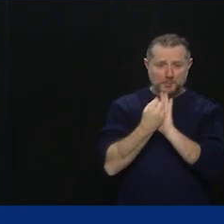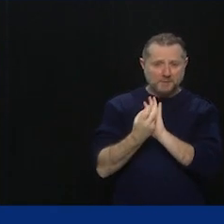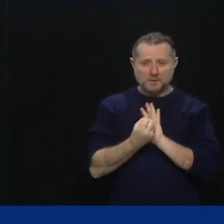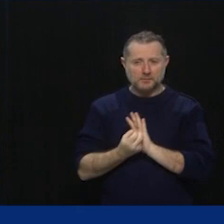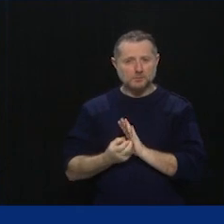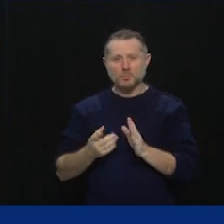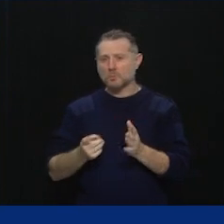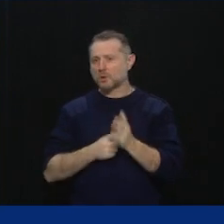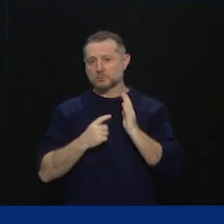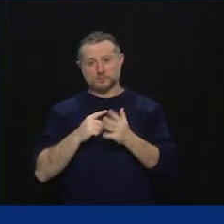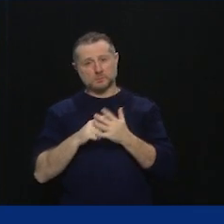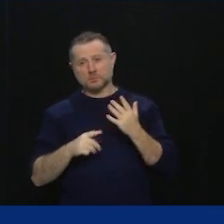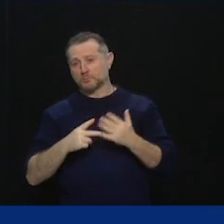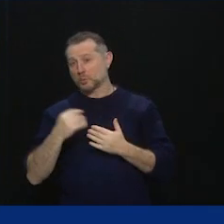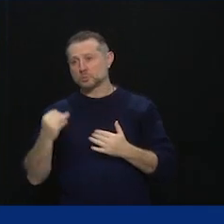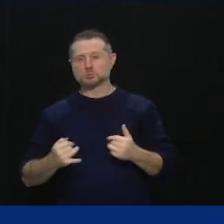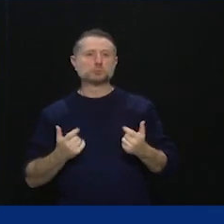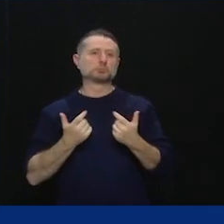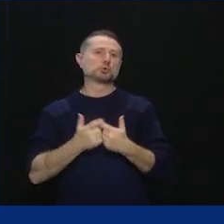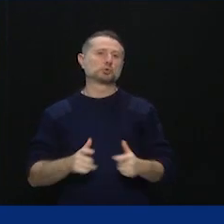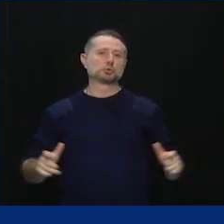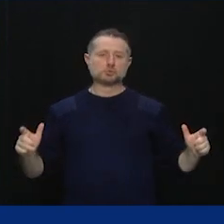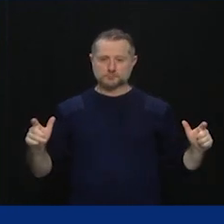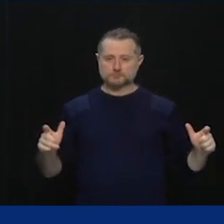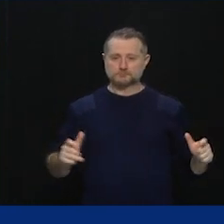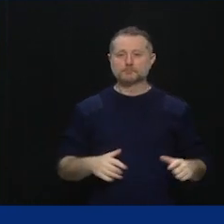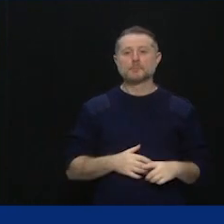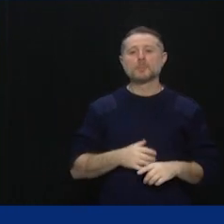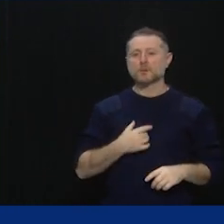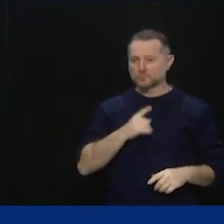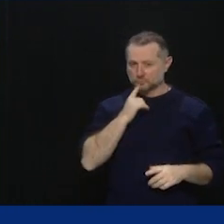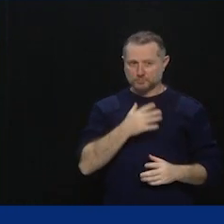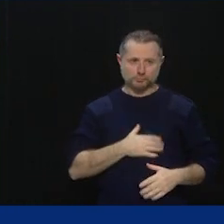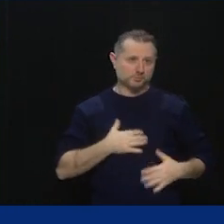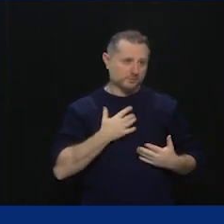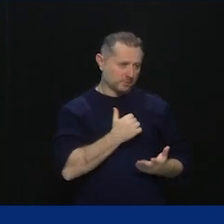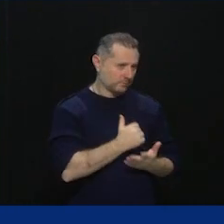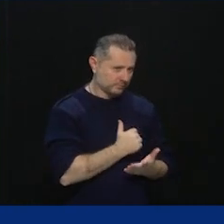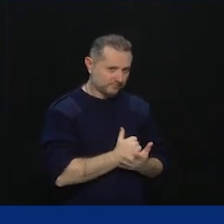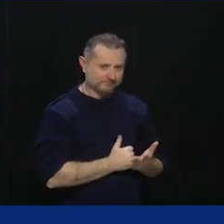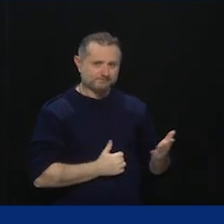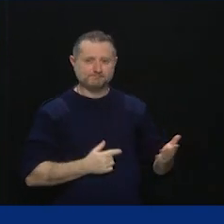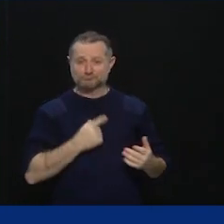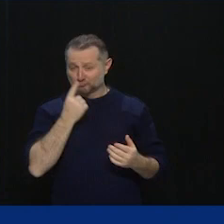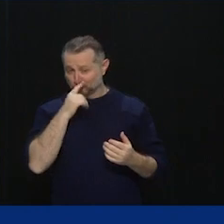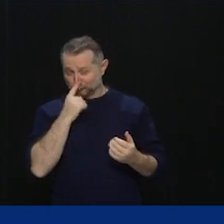size. Mitch, we truly appreciate your support, and would you mind coming up and saying a few words?